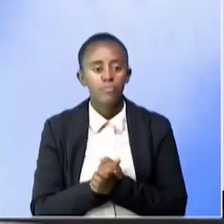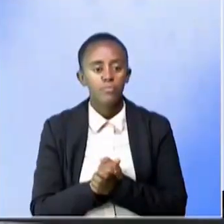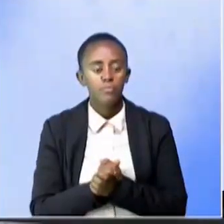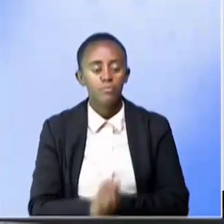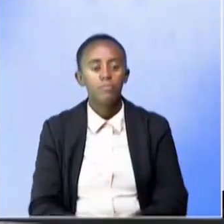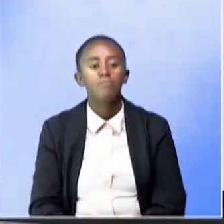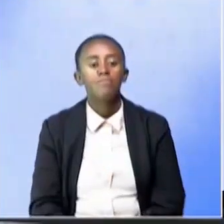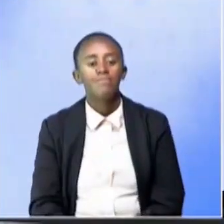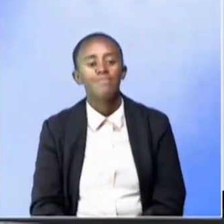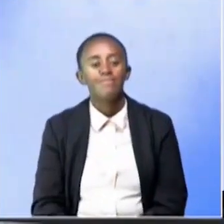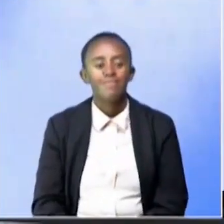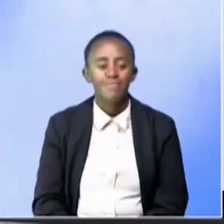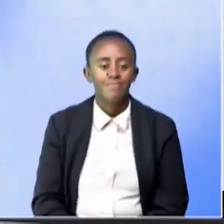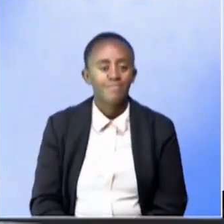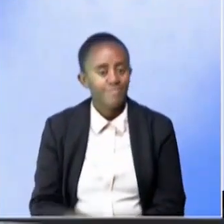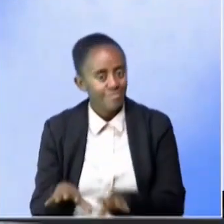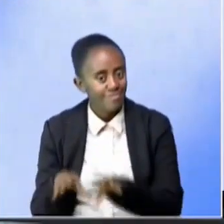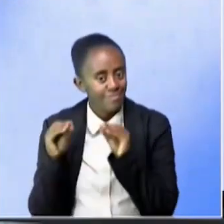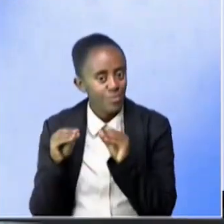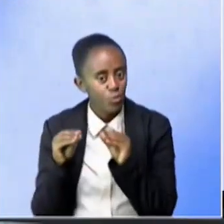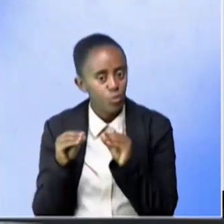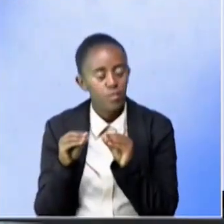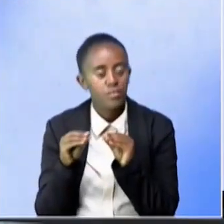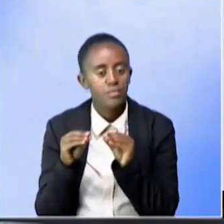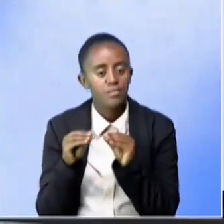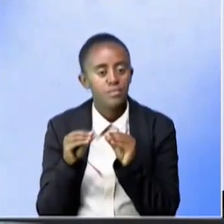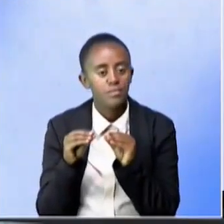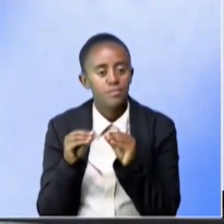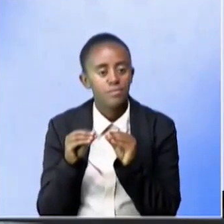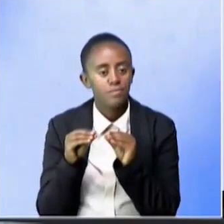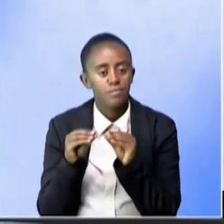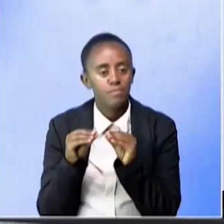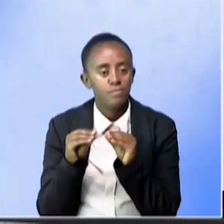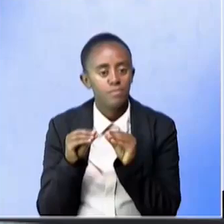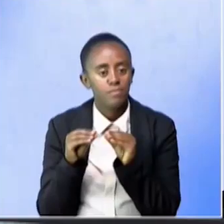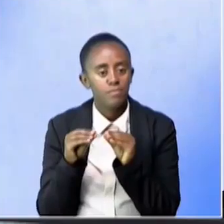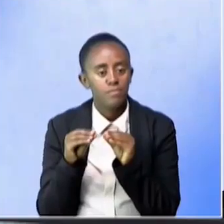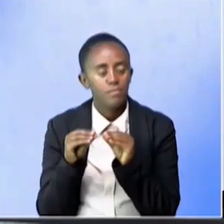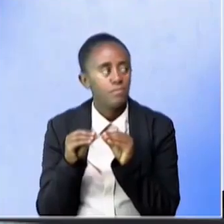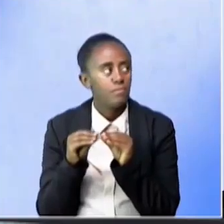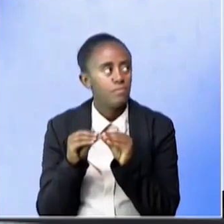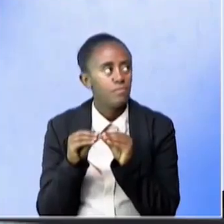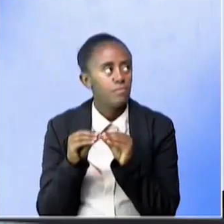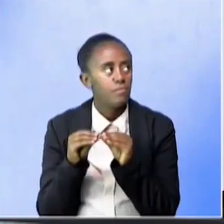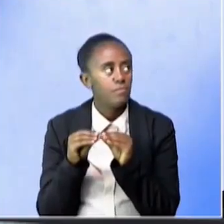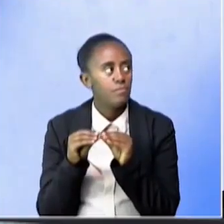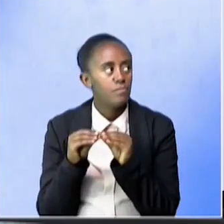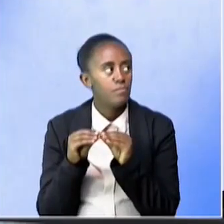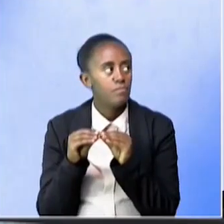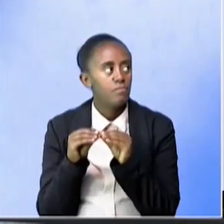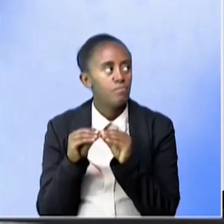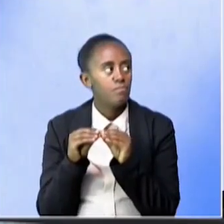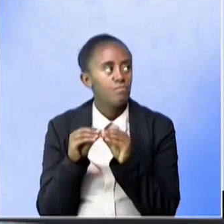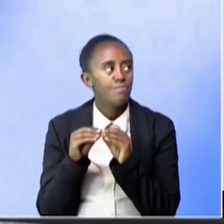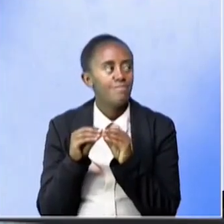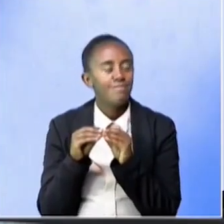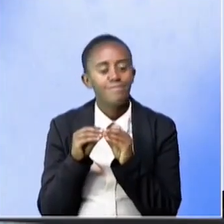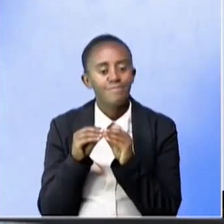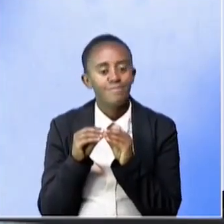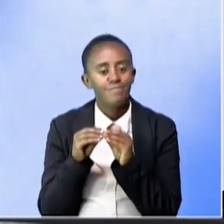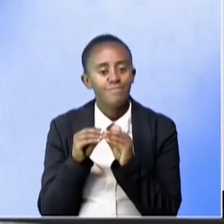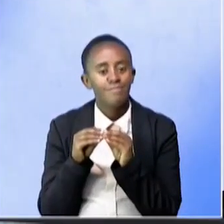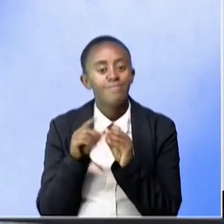All right. Sentences. All